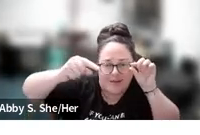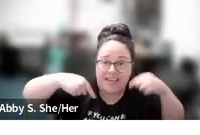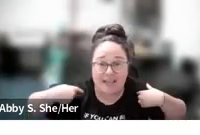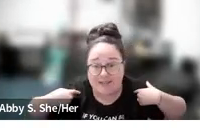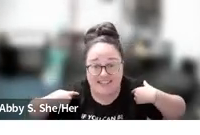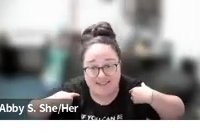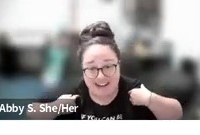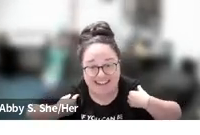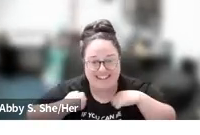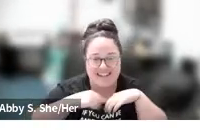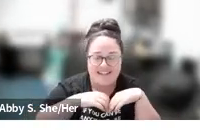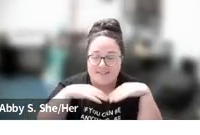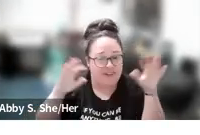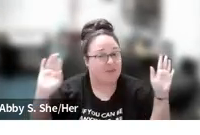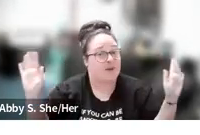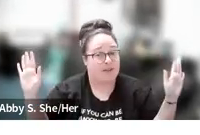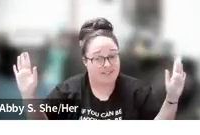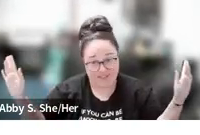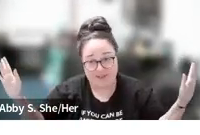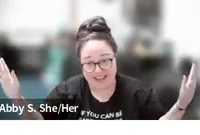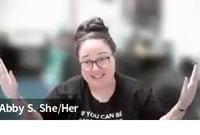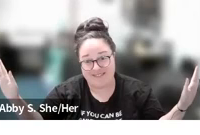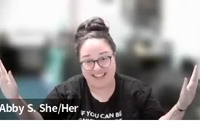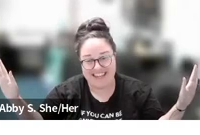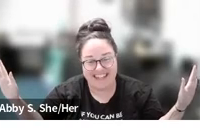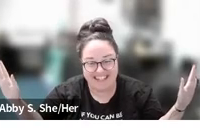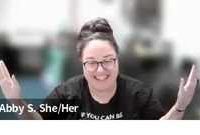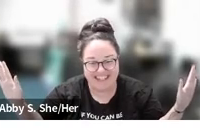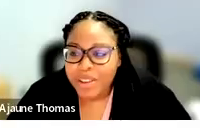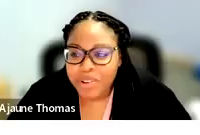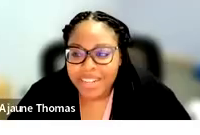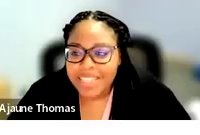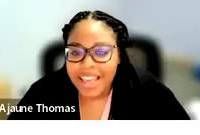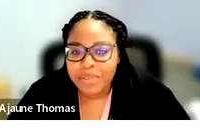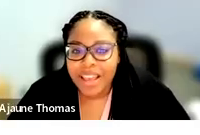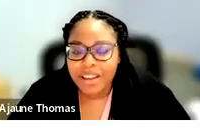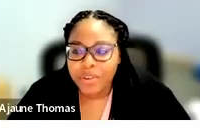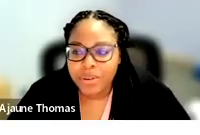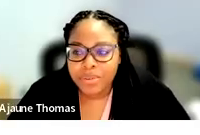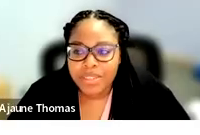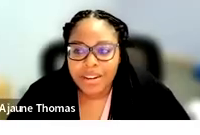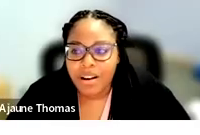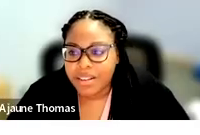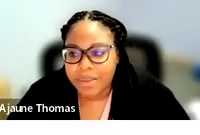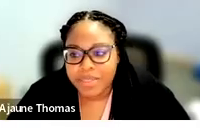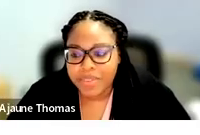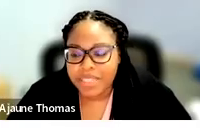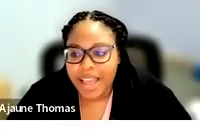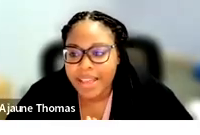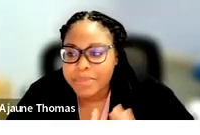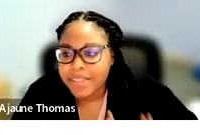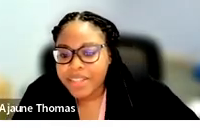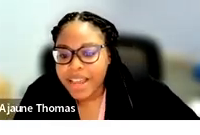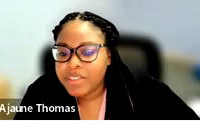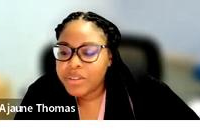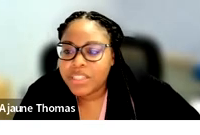thing in it, so I can't use it on mine. It's very rude if you ask me. And we've run into that with headphones and all that type of stuff. It's